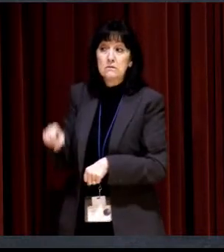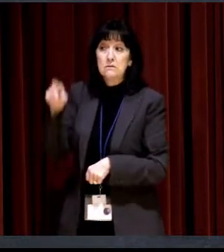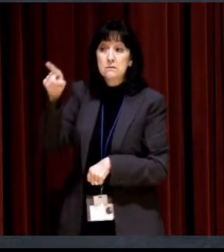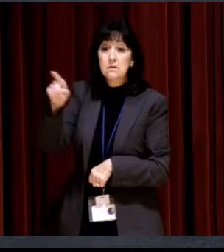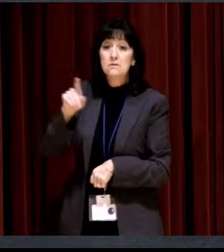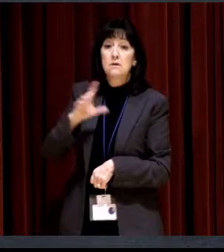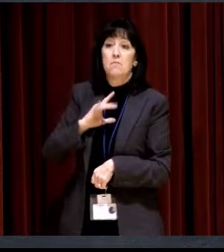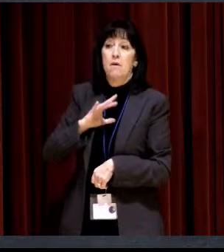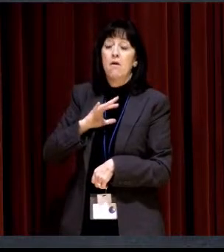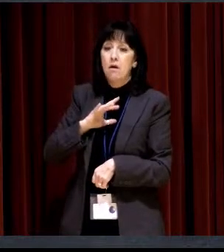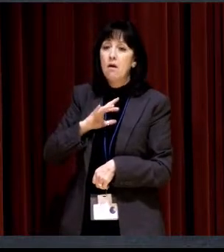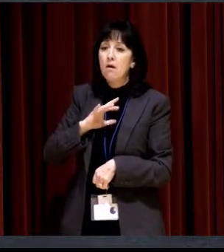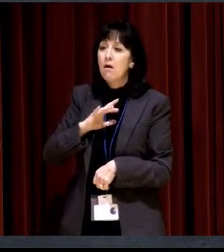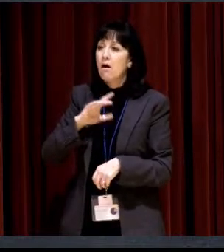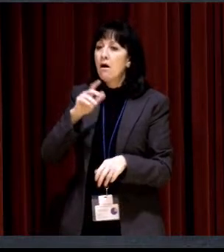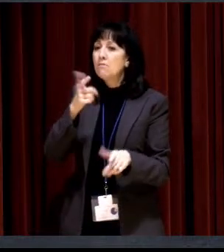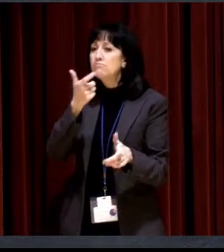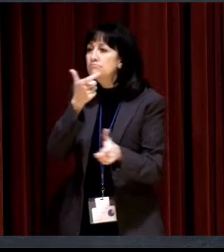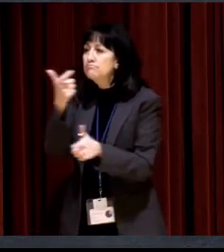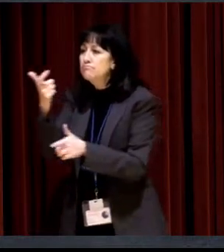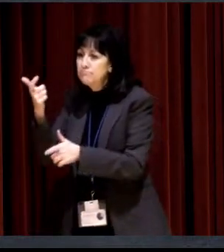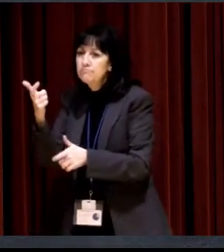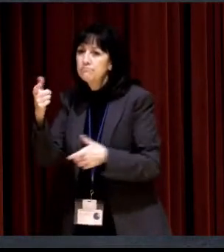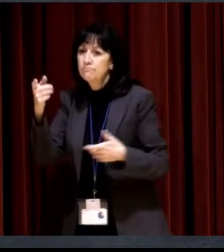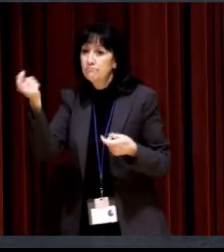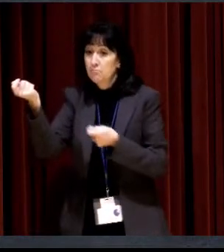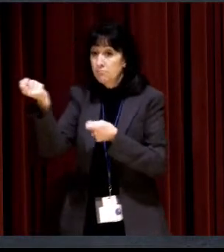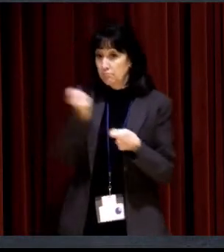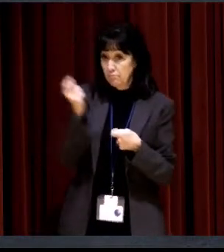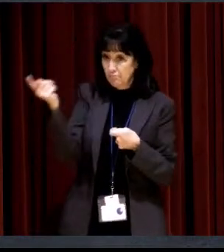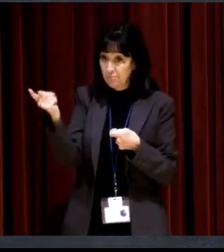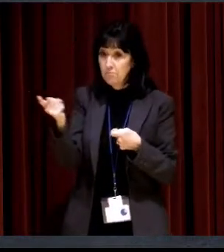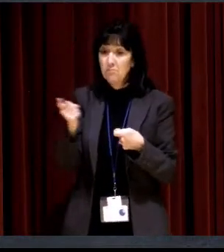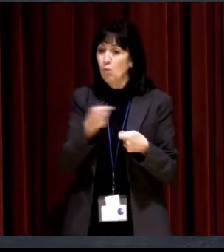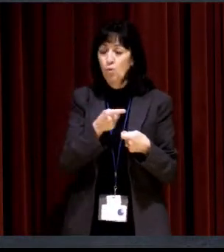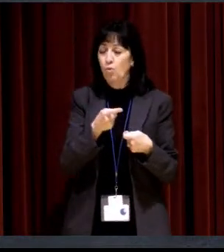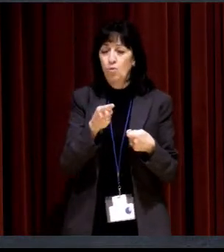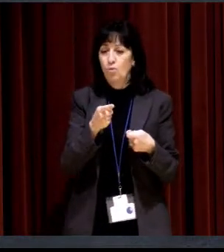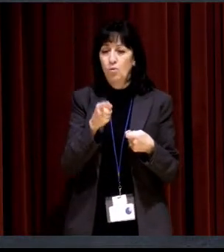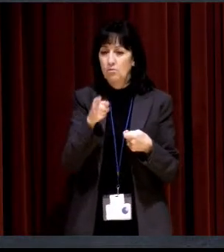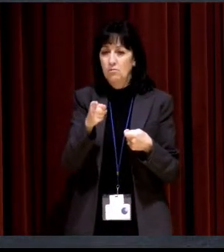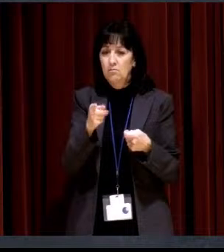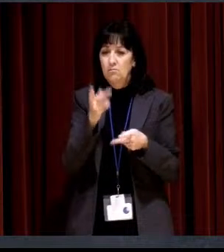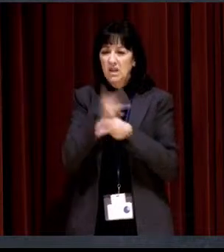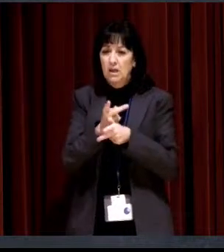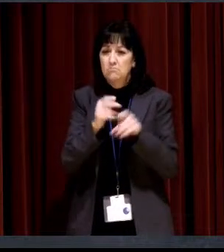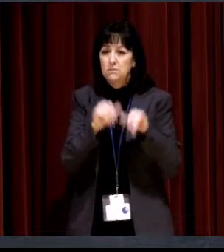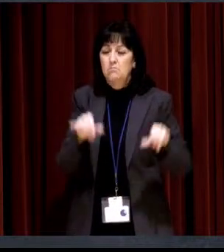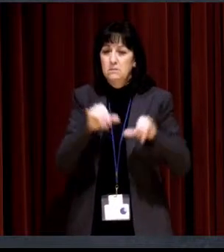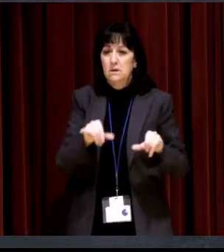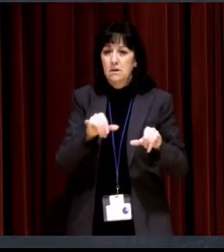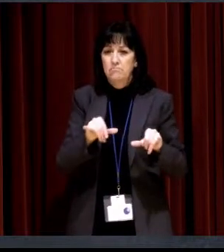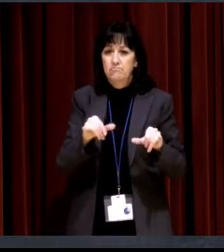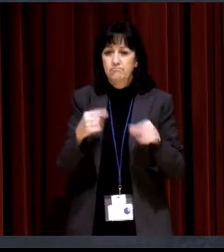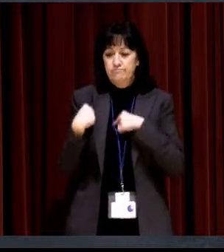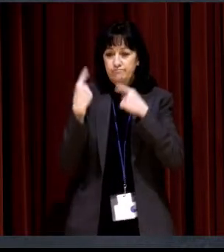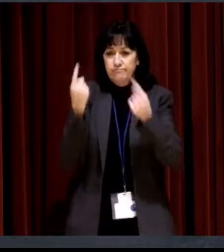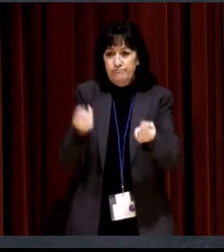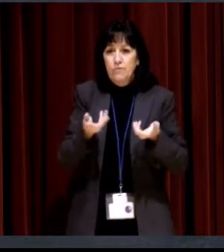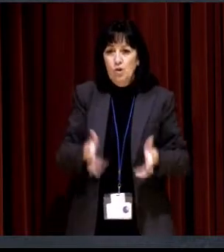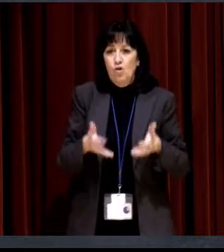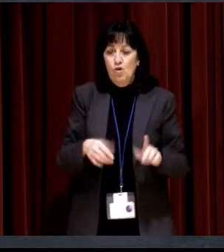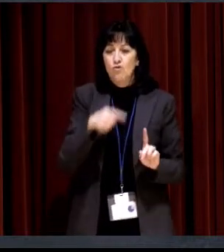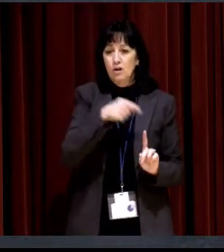I think we have to look at those other things, but I also think that what we've done traditionally around leadership is we've promoted the people who have been there